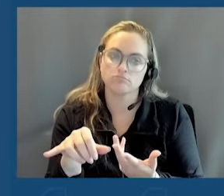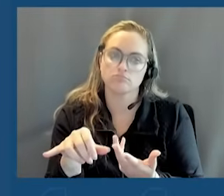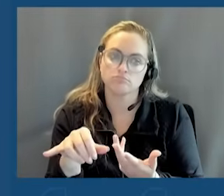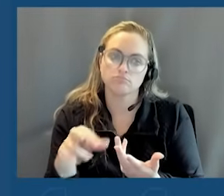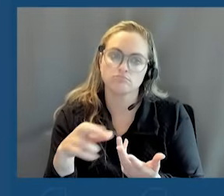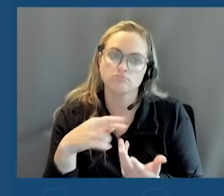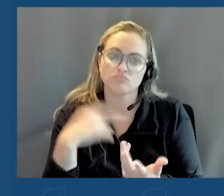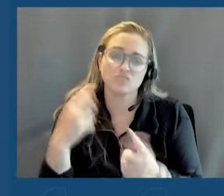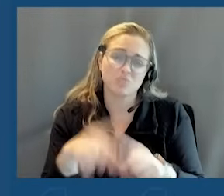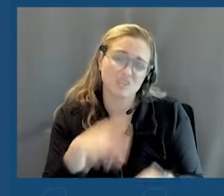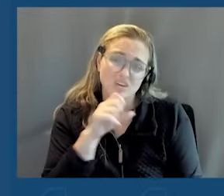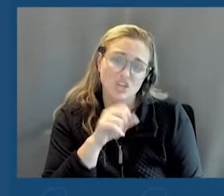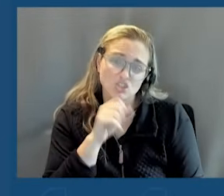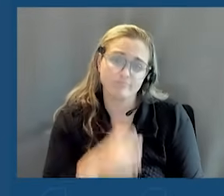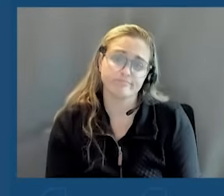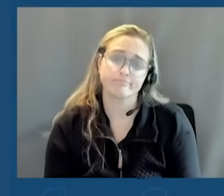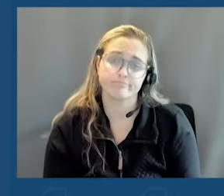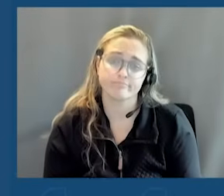based on your age.